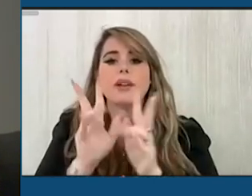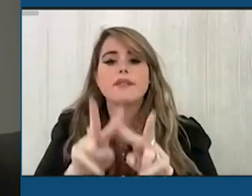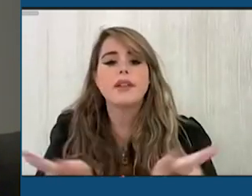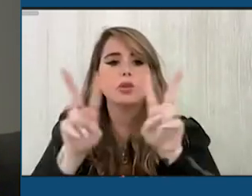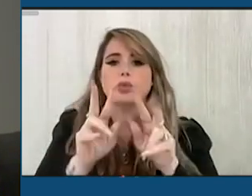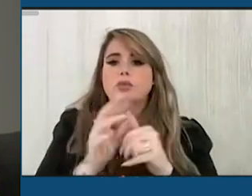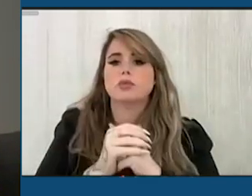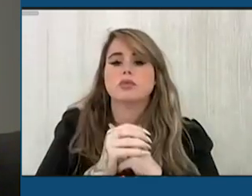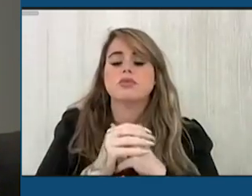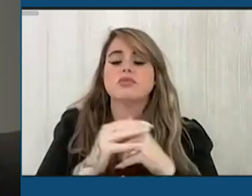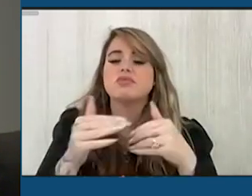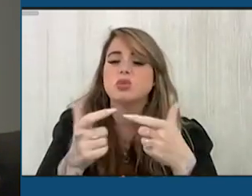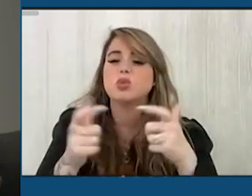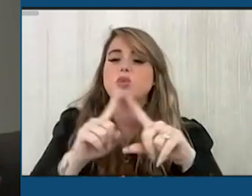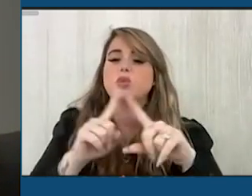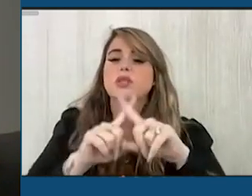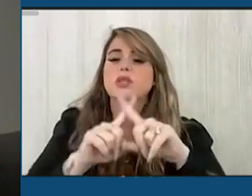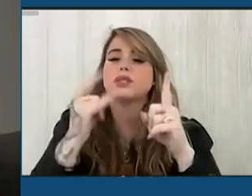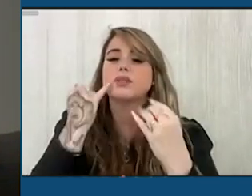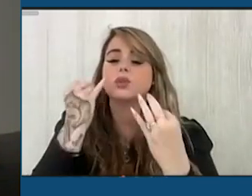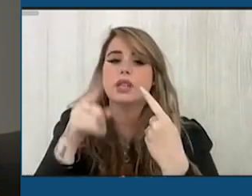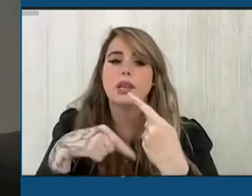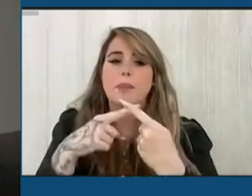huge difference when you think about it.